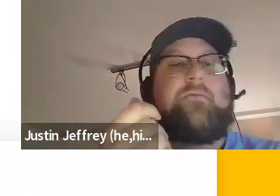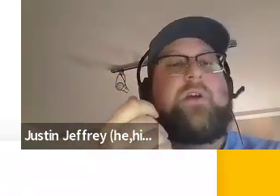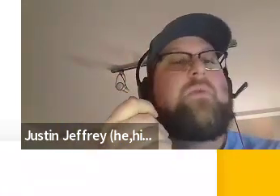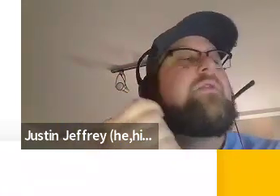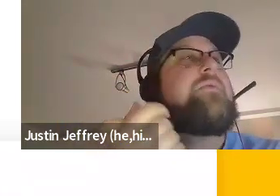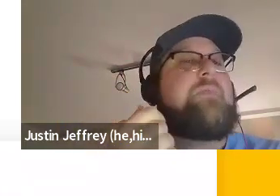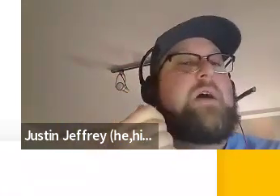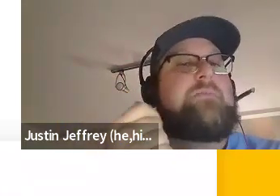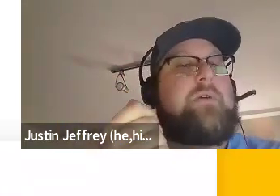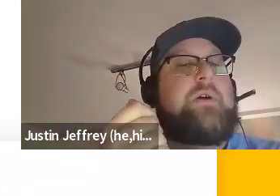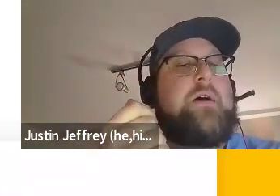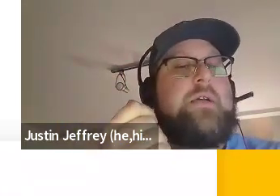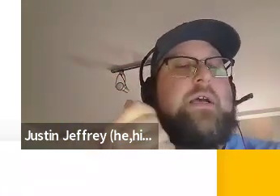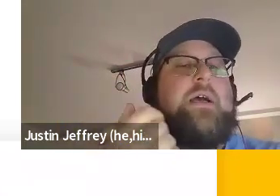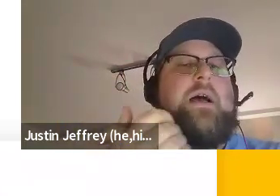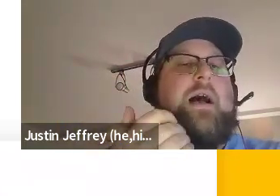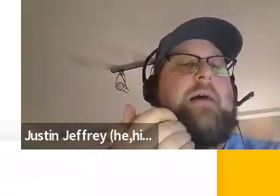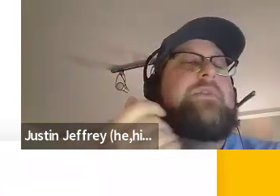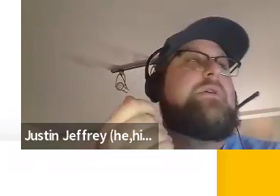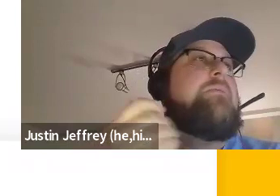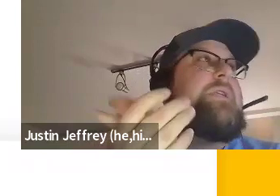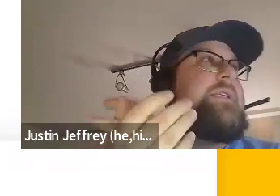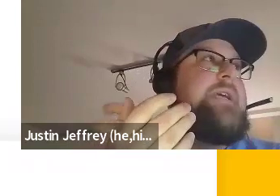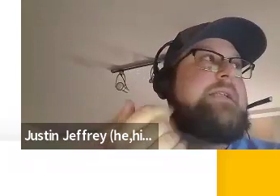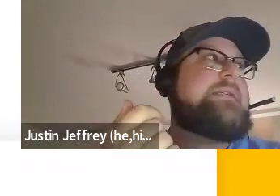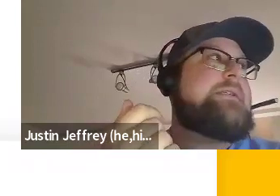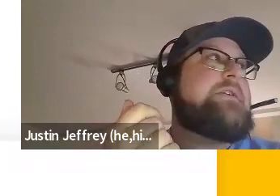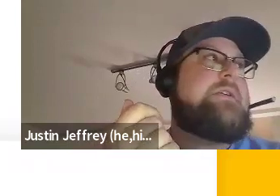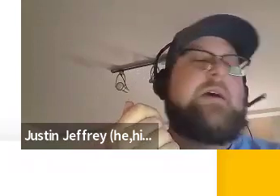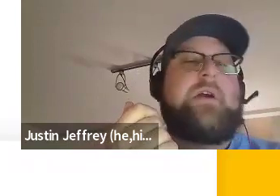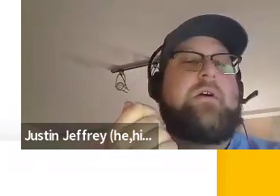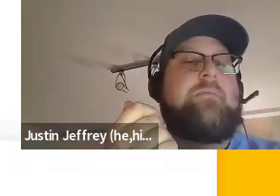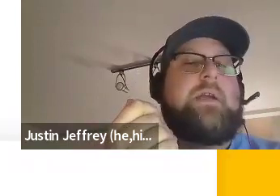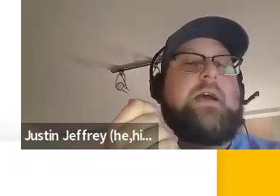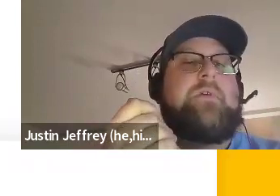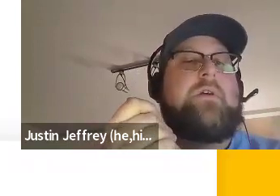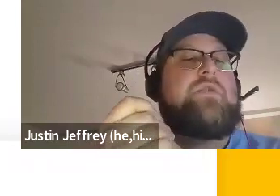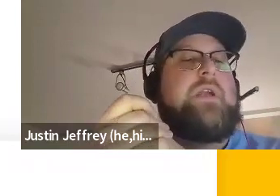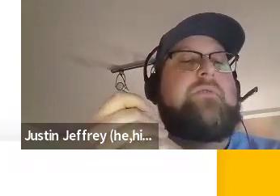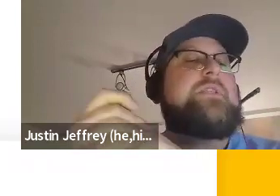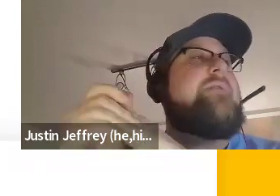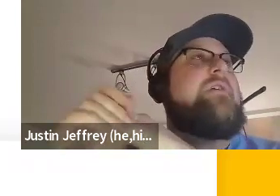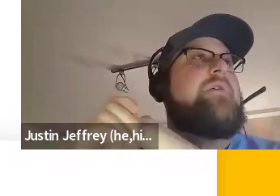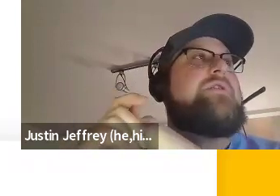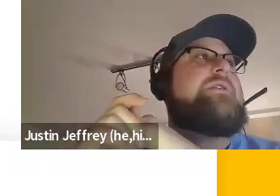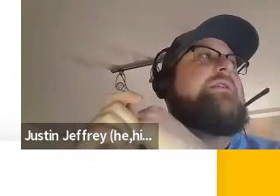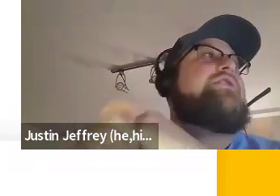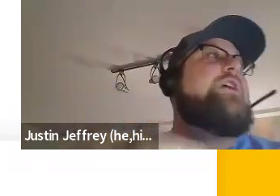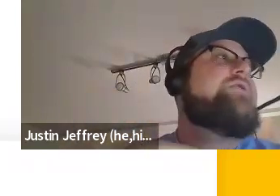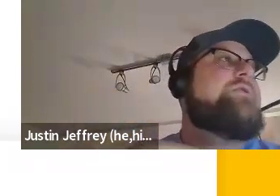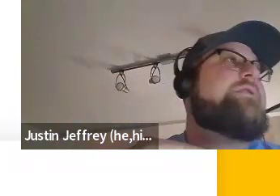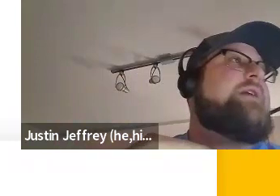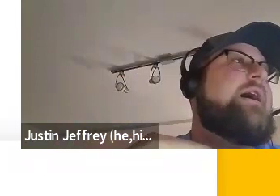3 severe weather response protocol. So what this means is essentially that we are opening up, 24/7